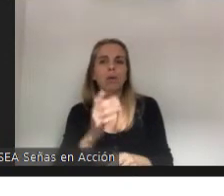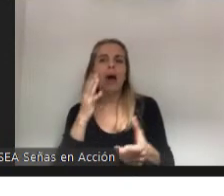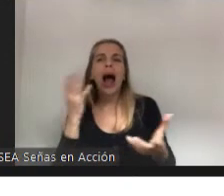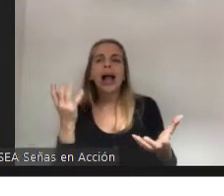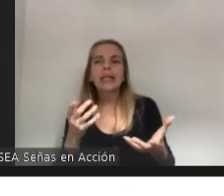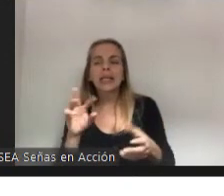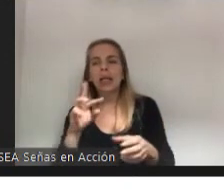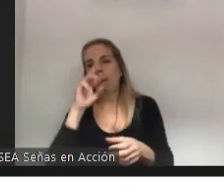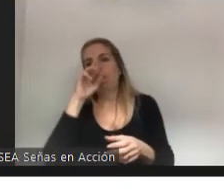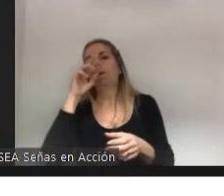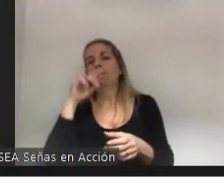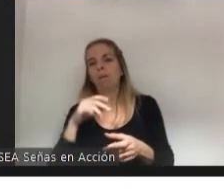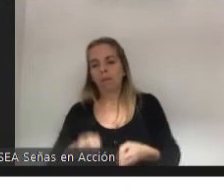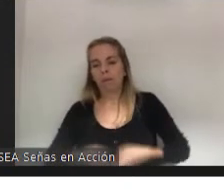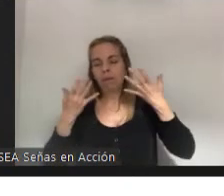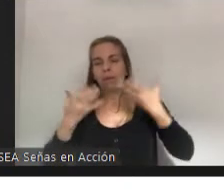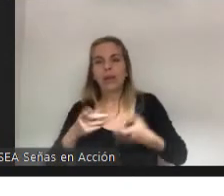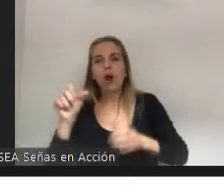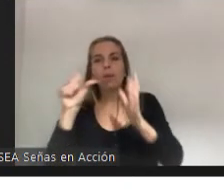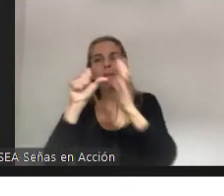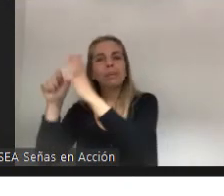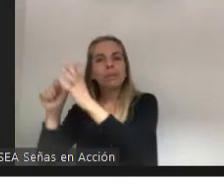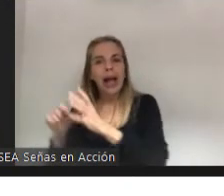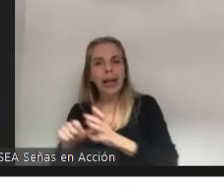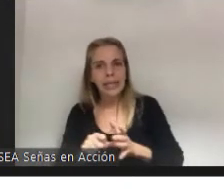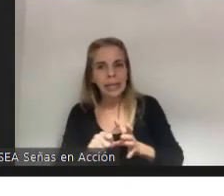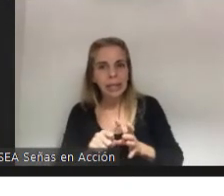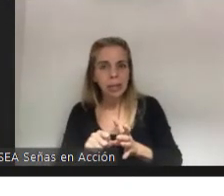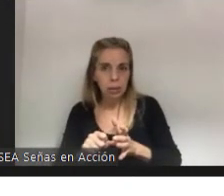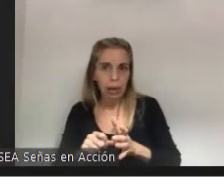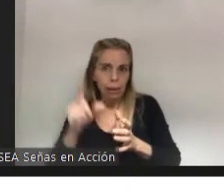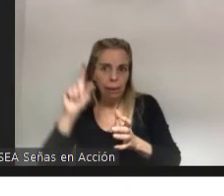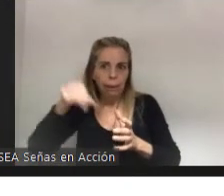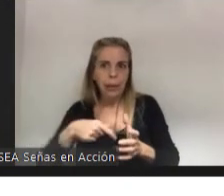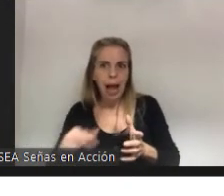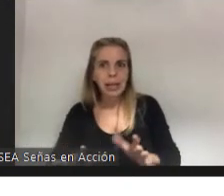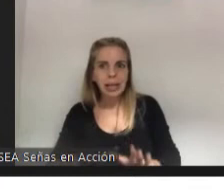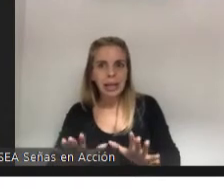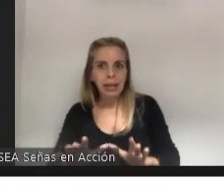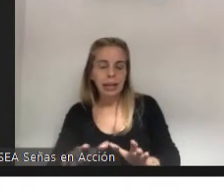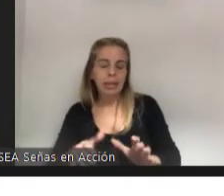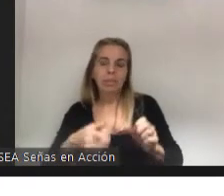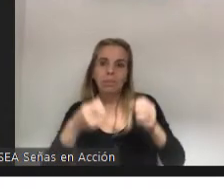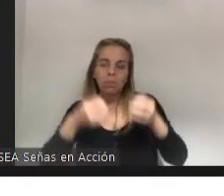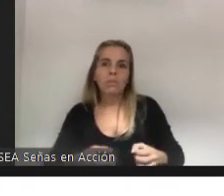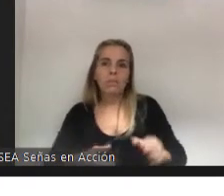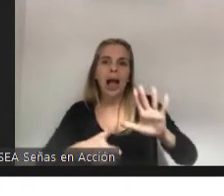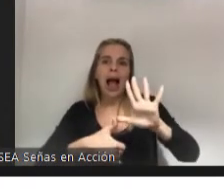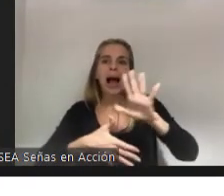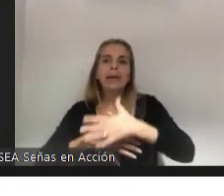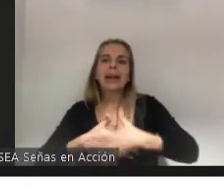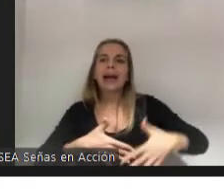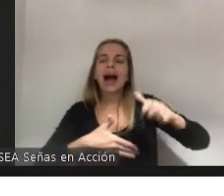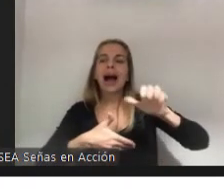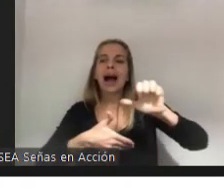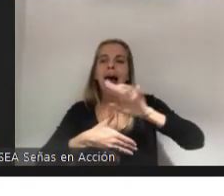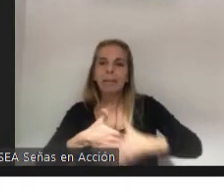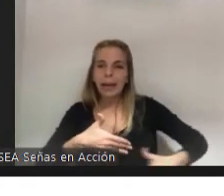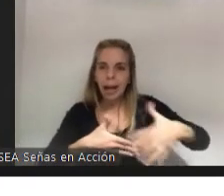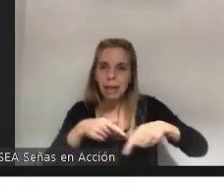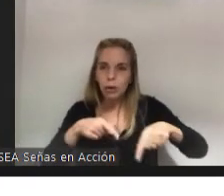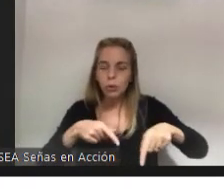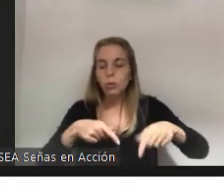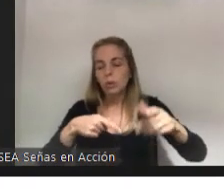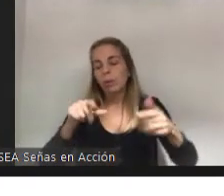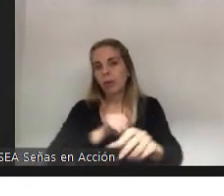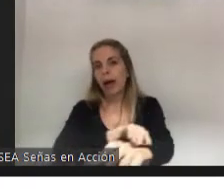having an impact of central countries being arrogant and being disruptive in the